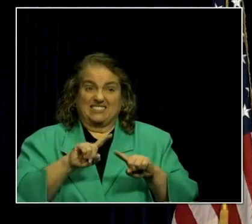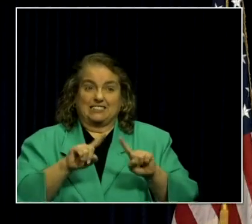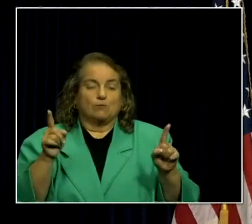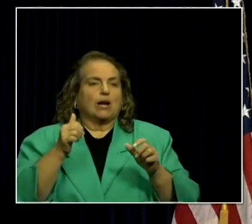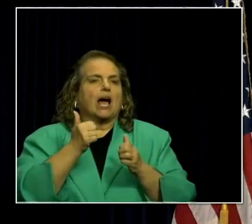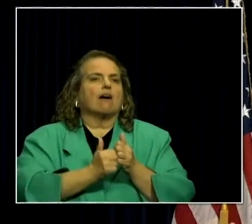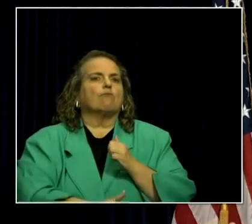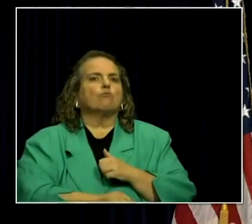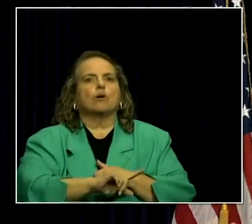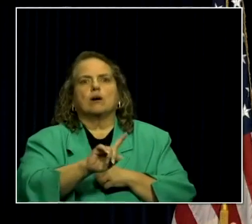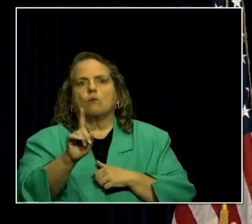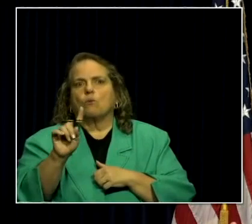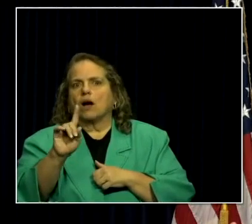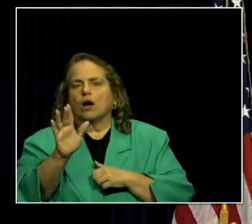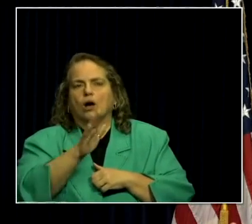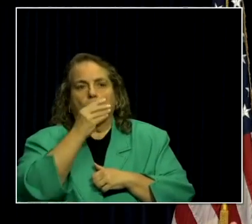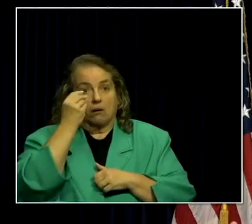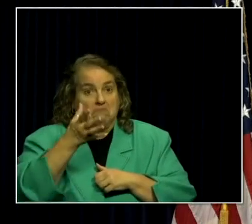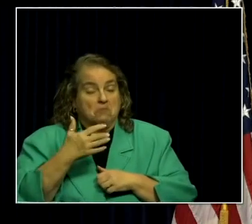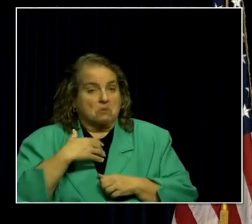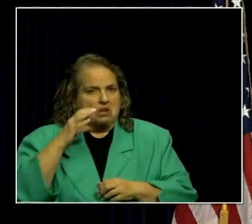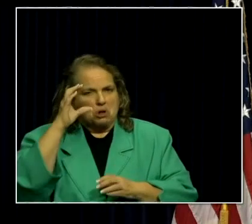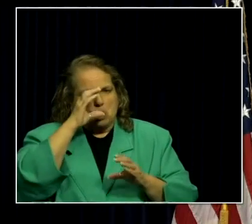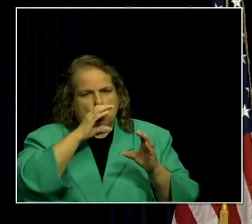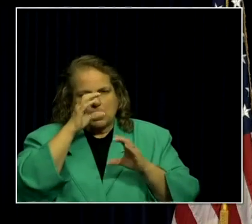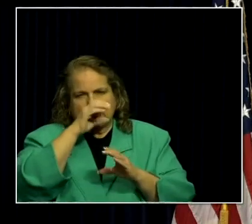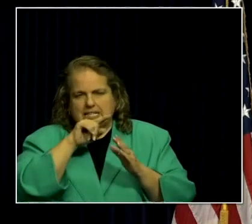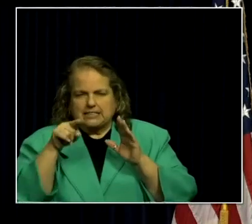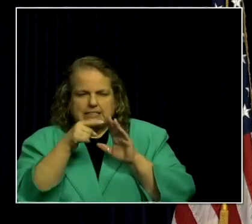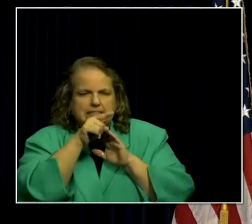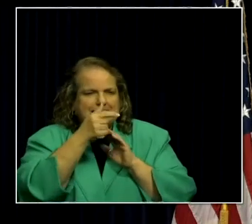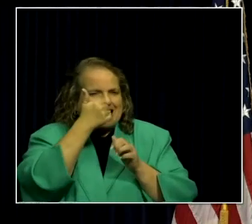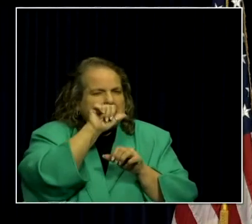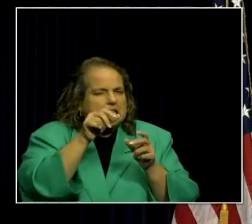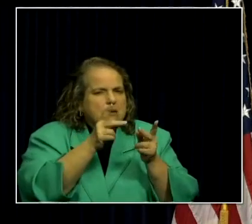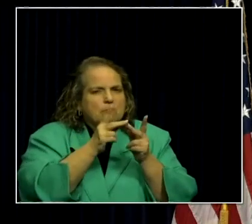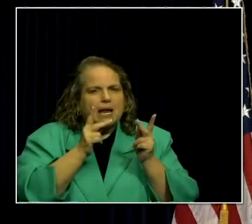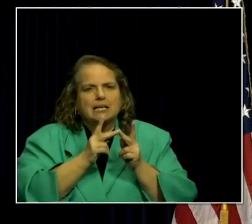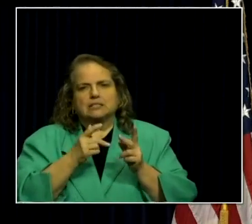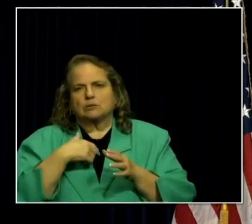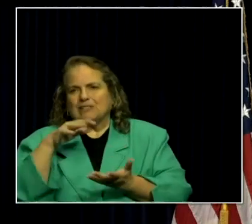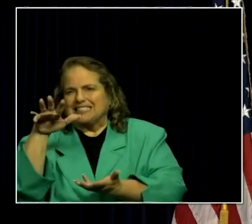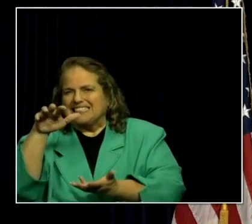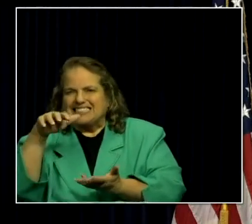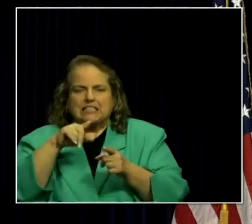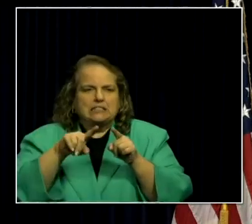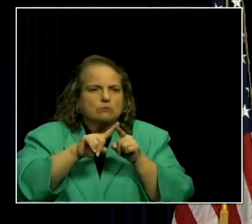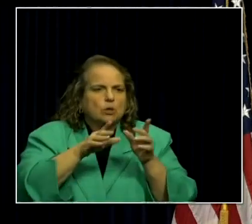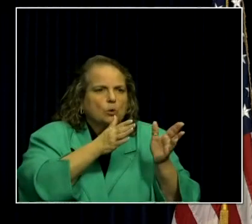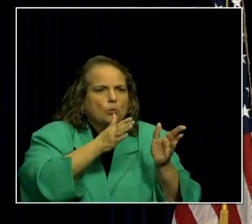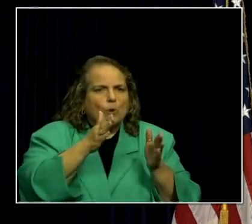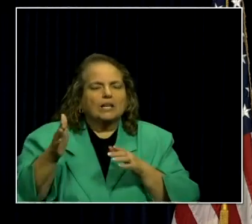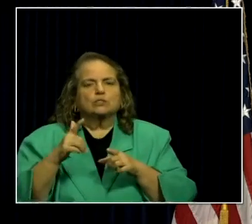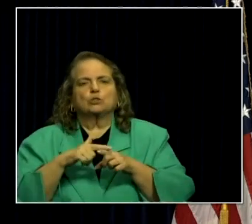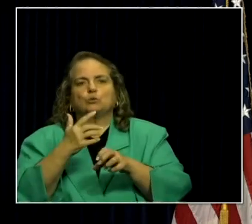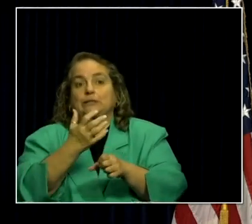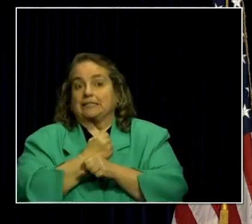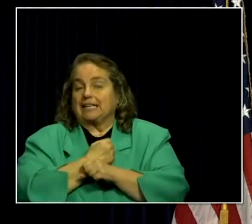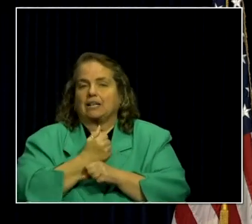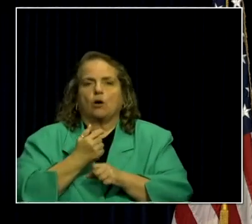everywhere. I mean, we are looking in any place, and we are procuring in different ways than we ever have